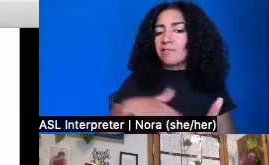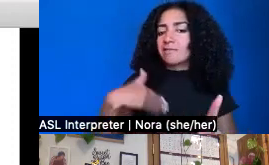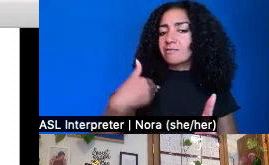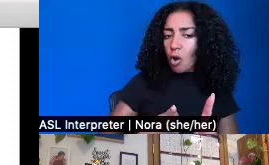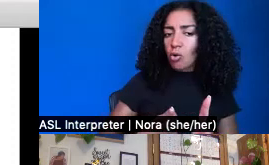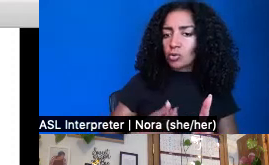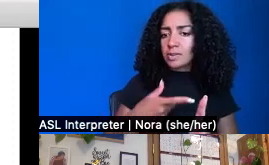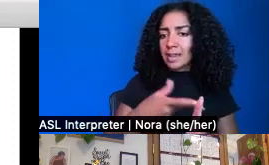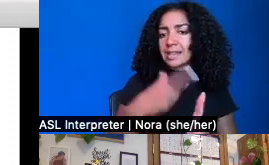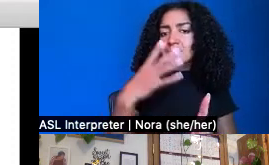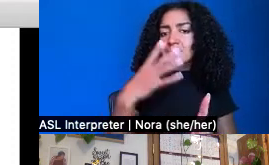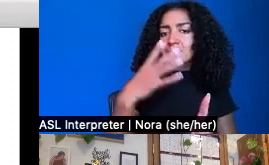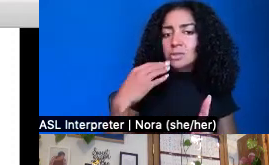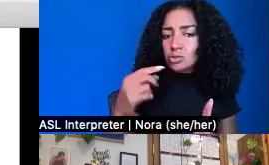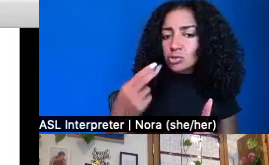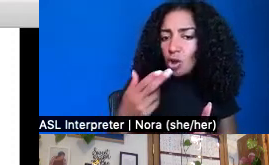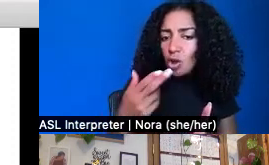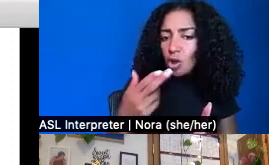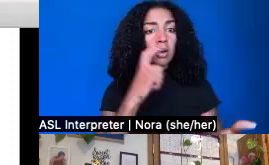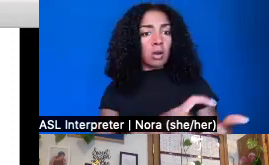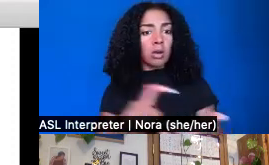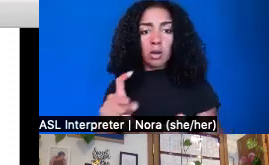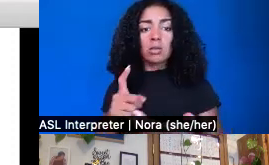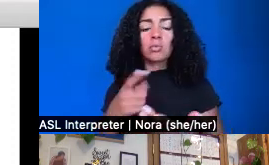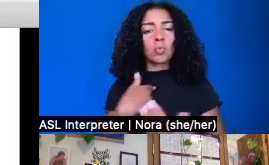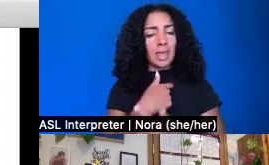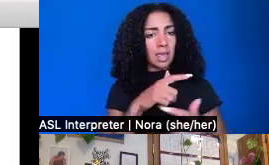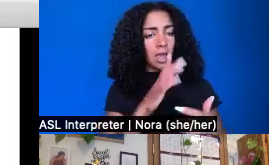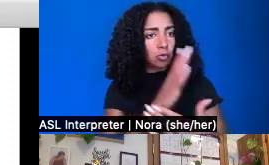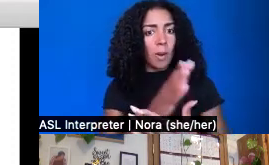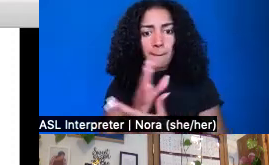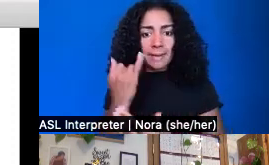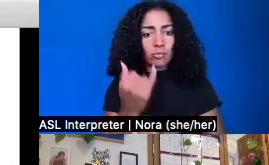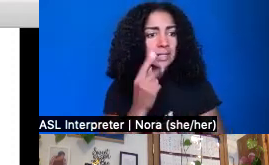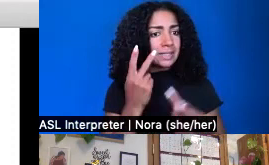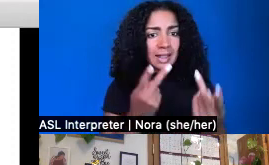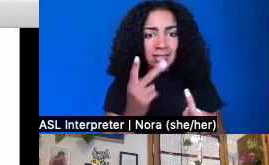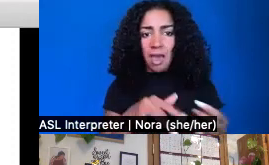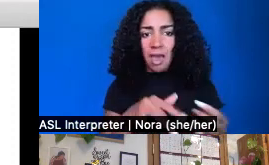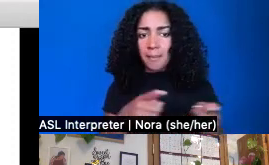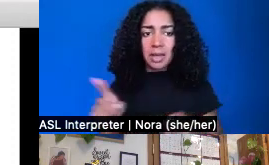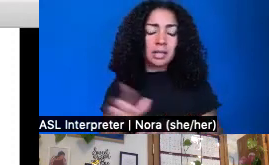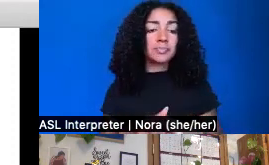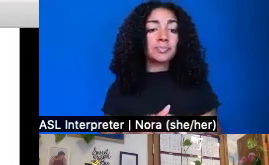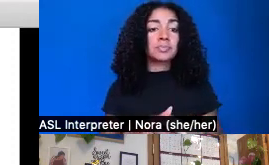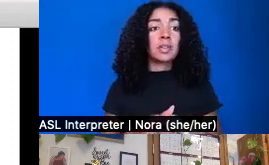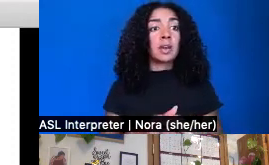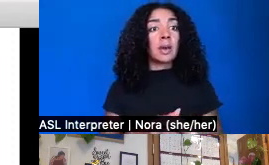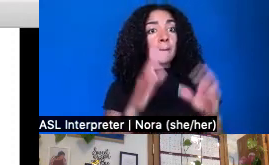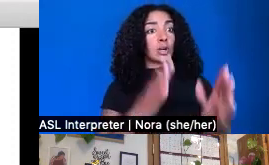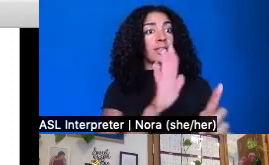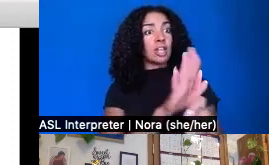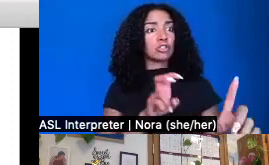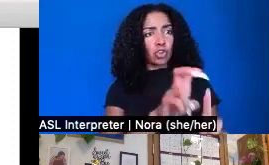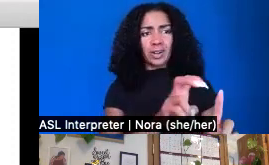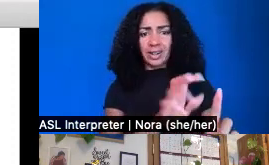may show up when we're working with folks, meeting them where they're at, wherever they're at, Not everybody has access to